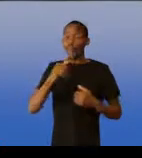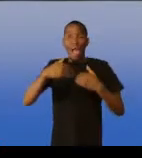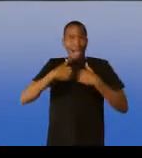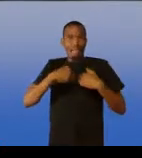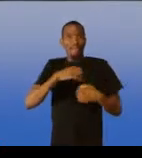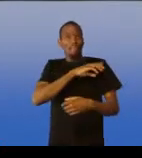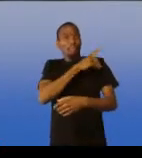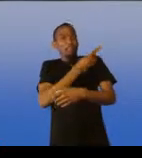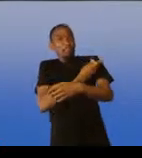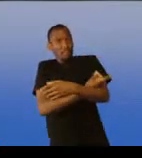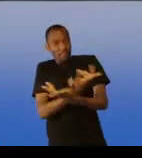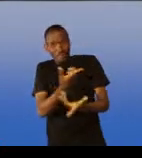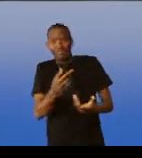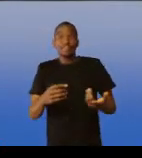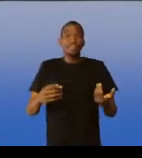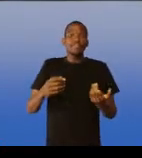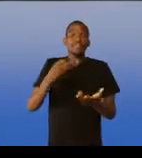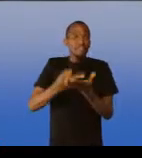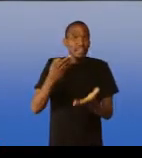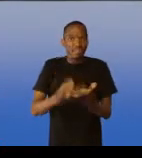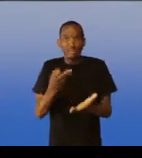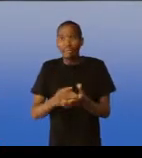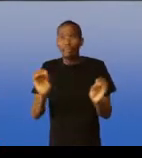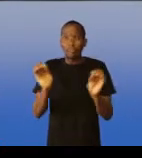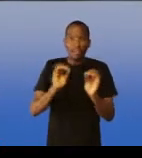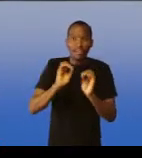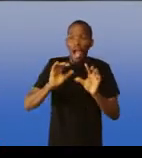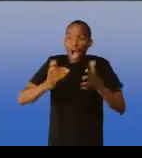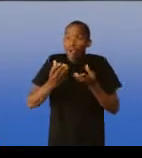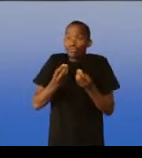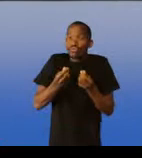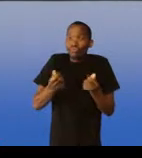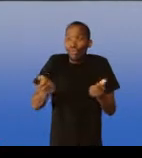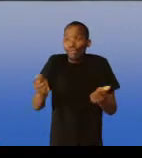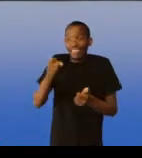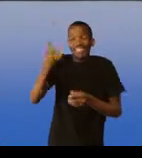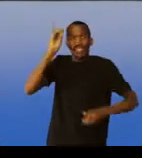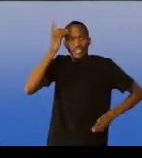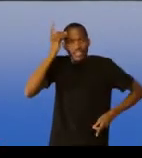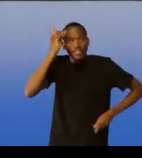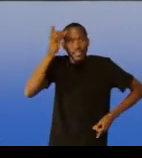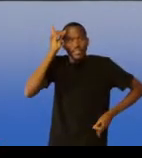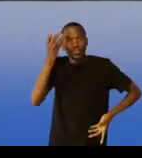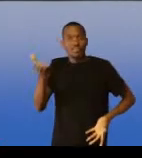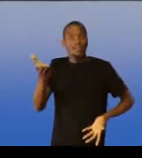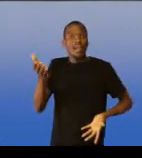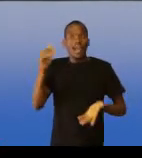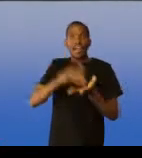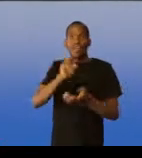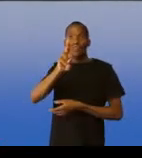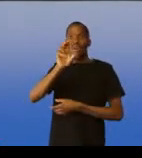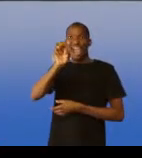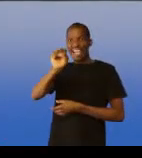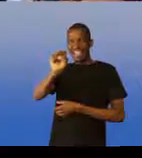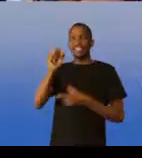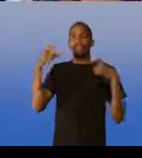capacity, technical capacity, financial capacity to deal with the disease on its own. And through the US